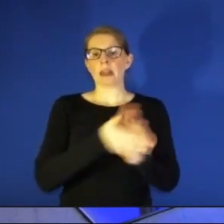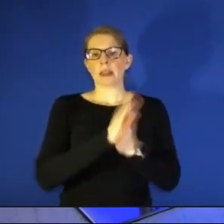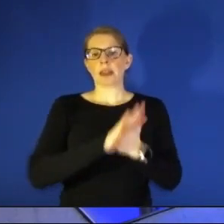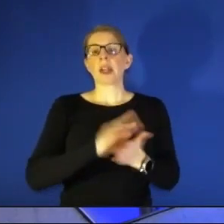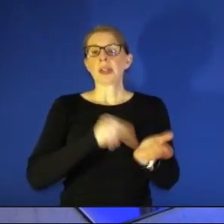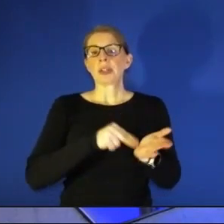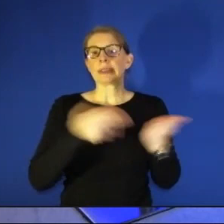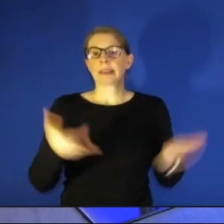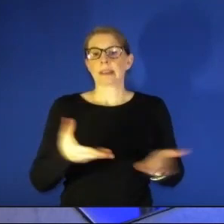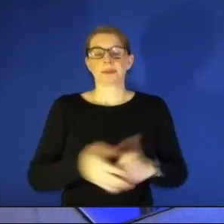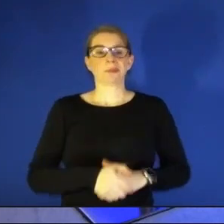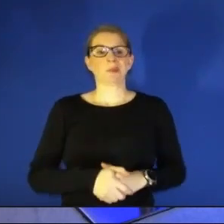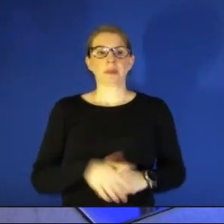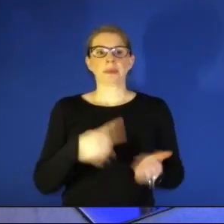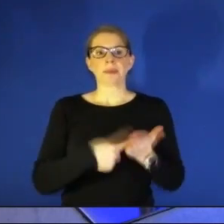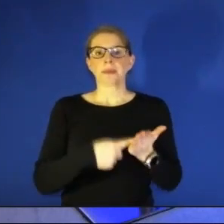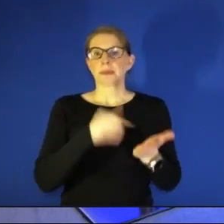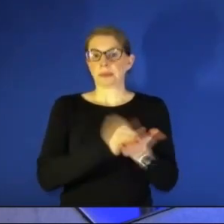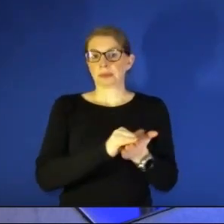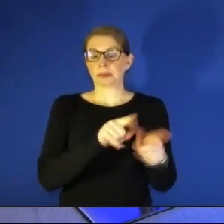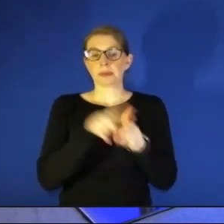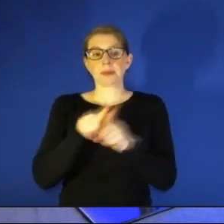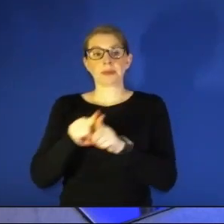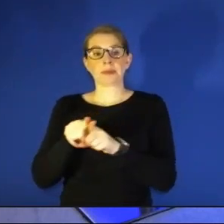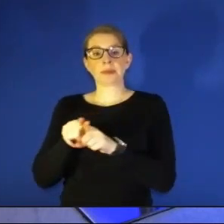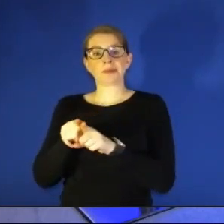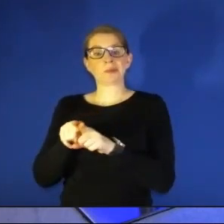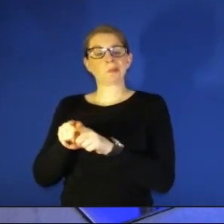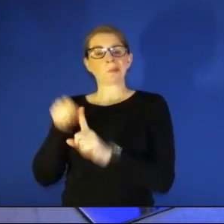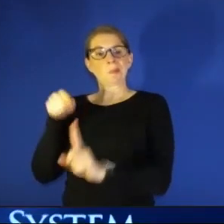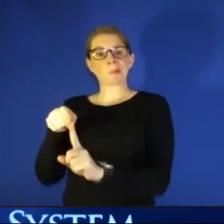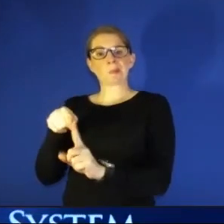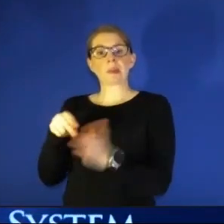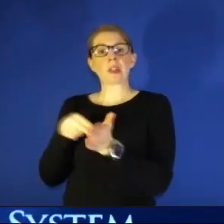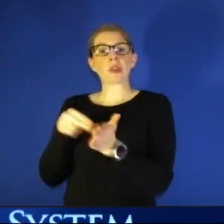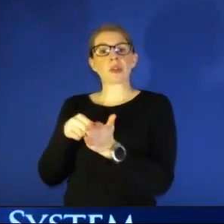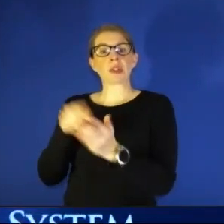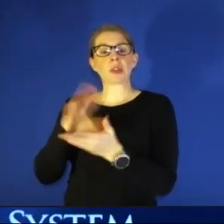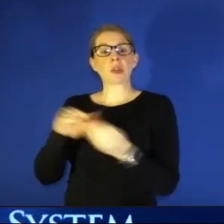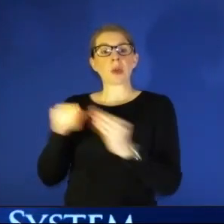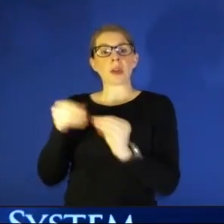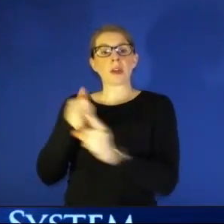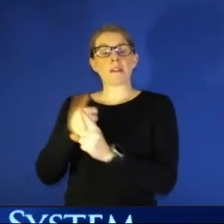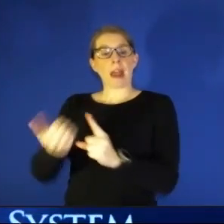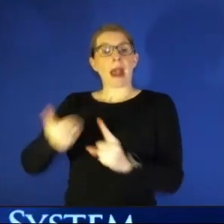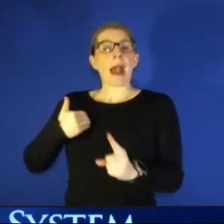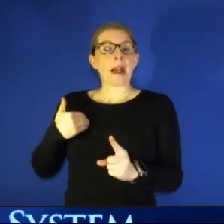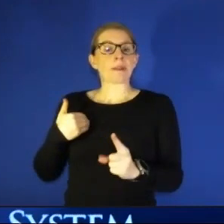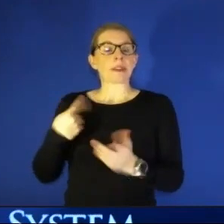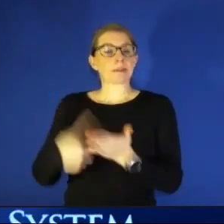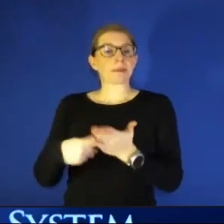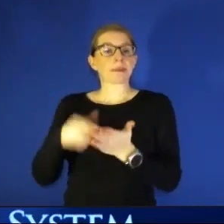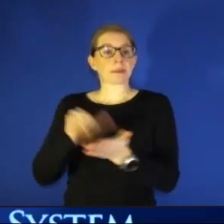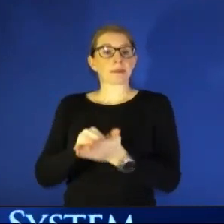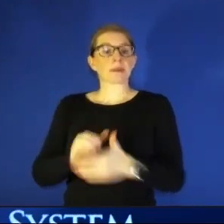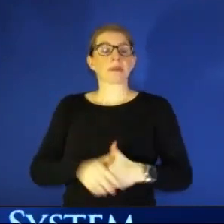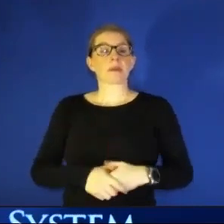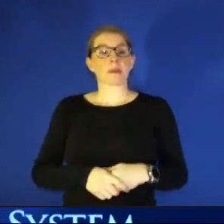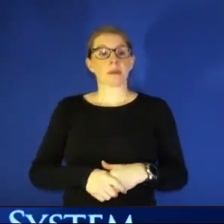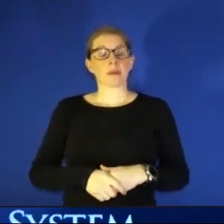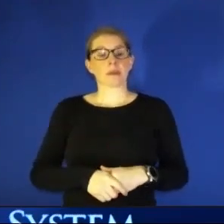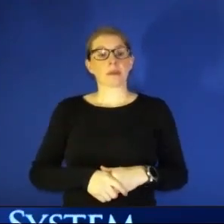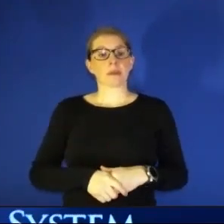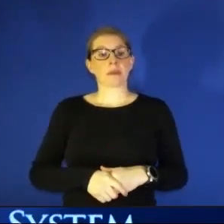I want to talk about some of your special nursing stories that you have. Sure. I think this is the most special place to be a nurse. Nurses are